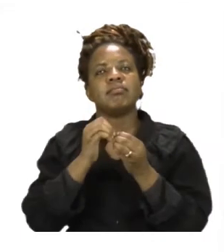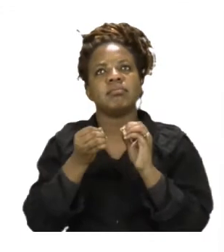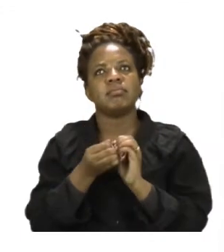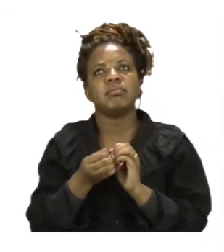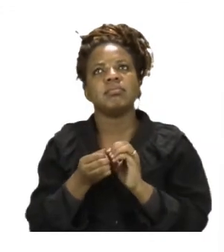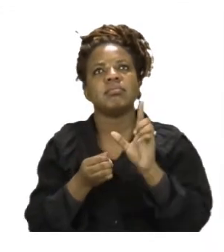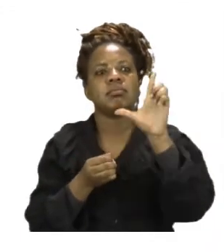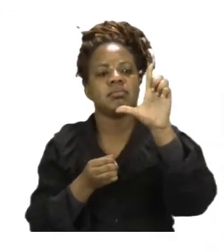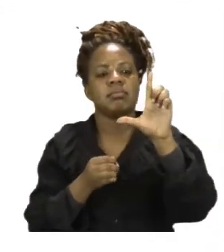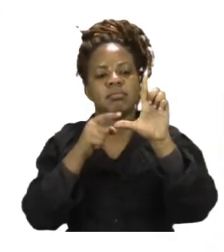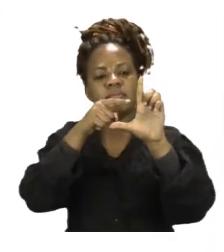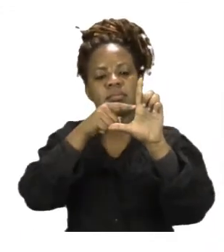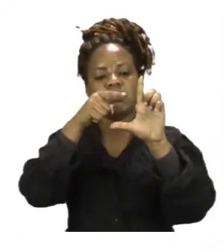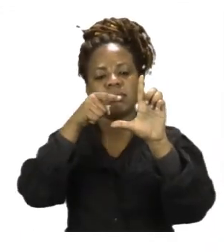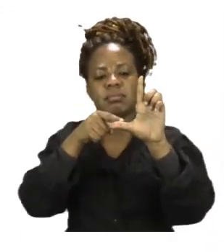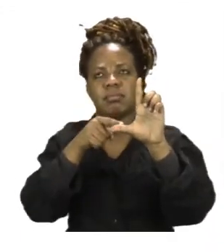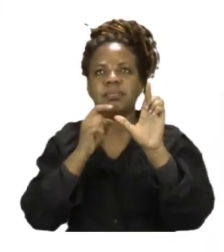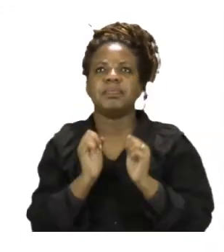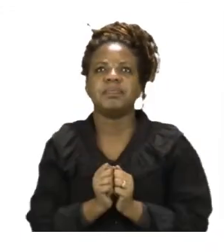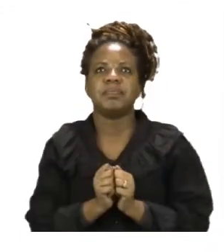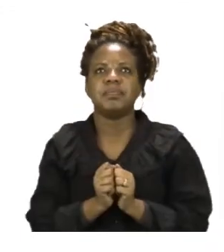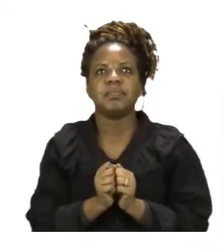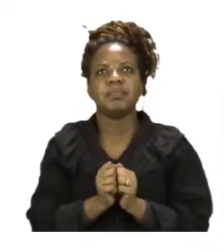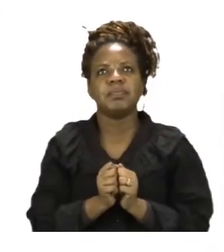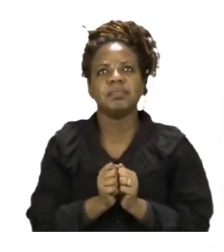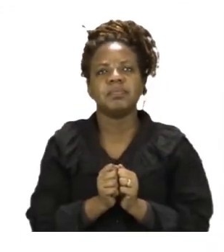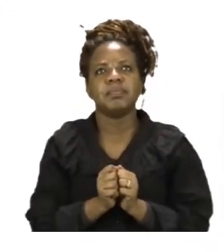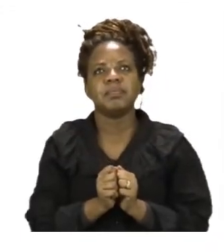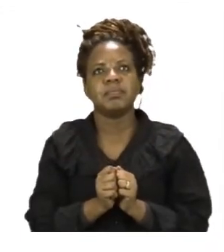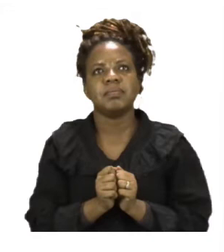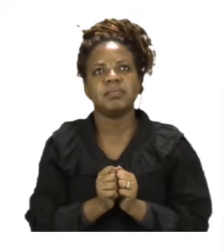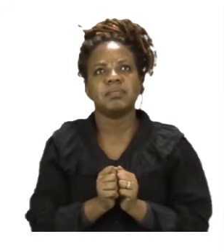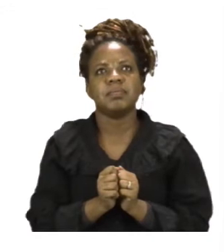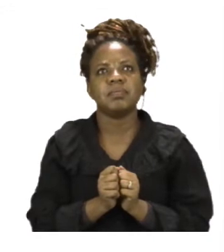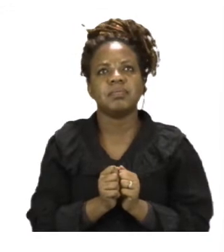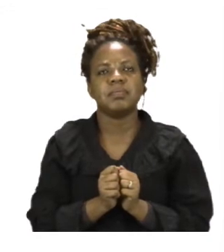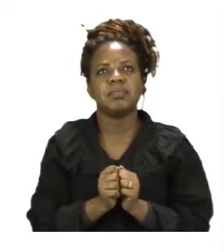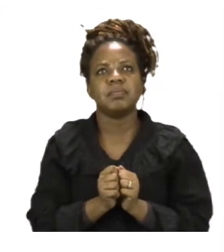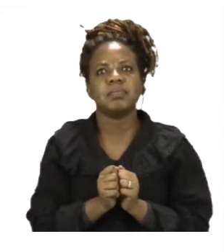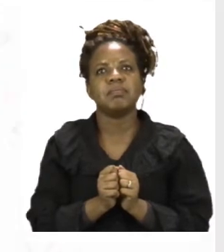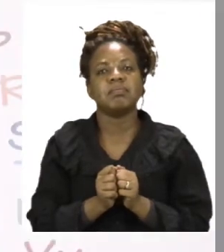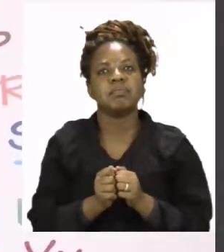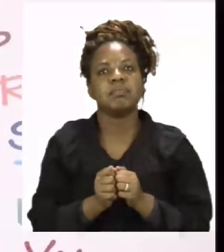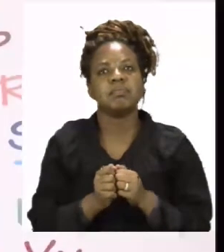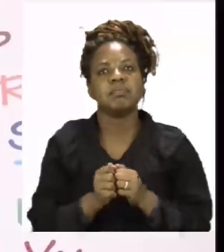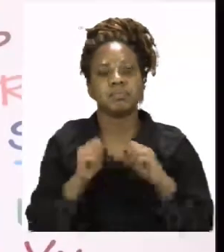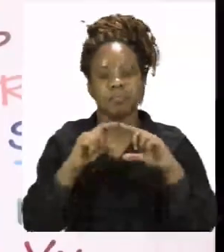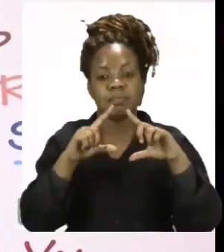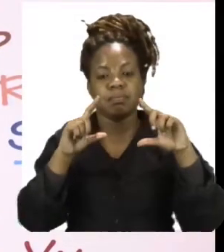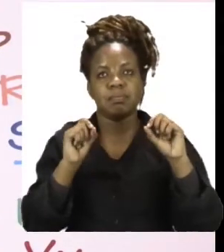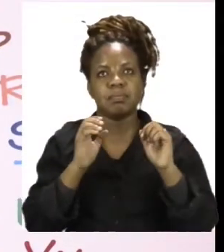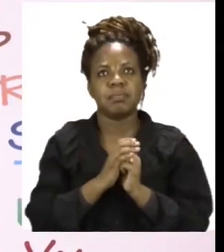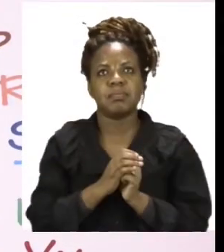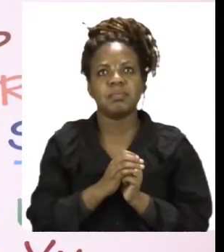help you just a little bit so that you can do the rest by yourselves. So let's take a look at the flashcards.